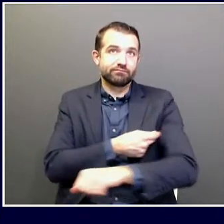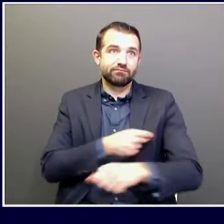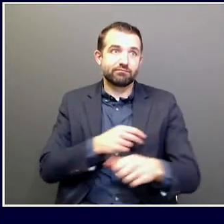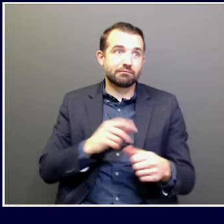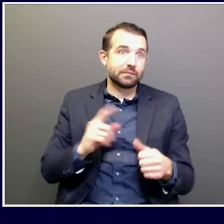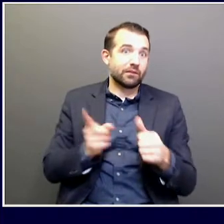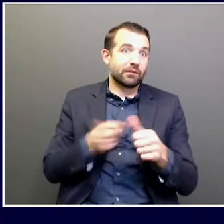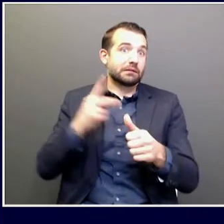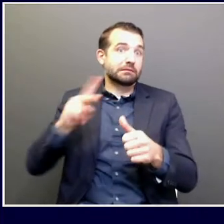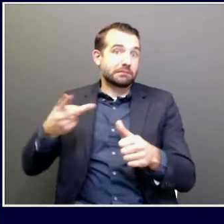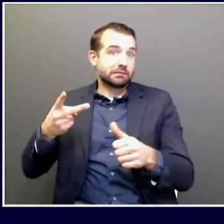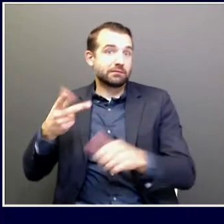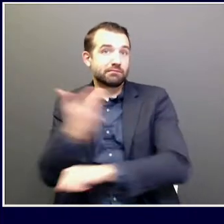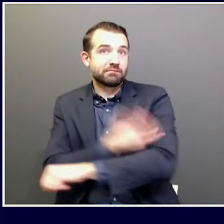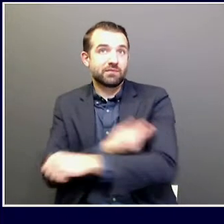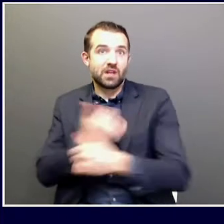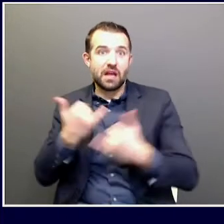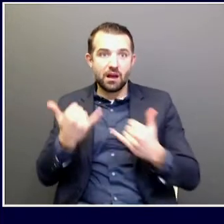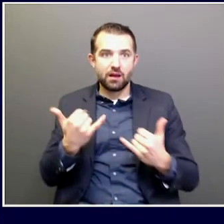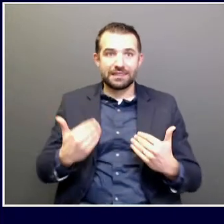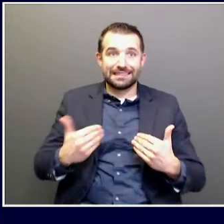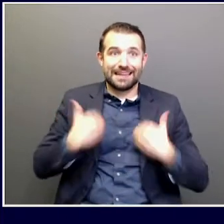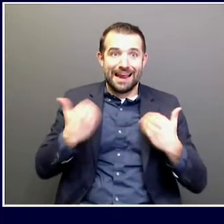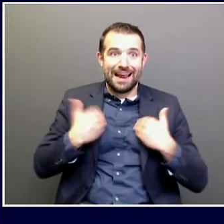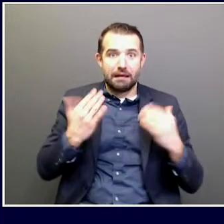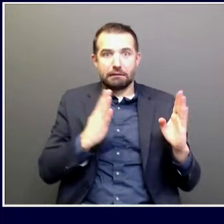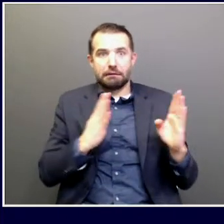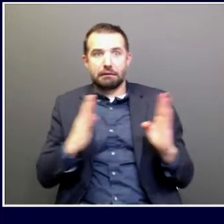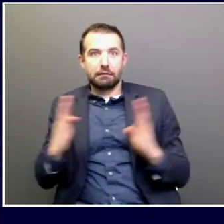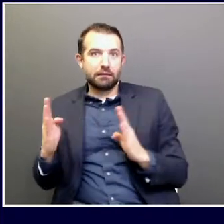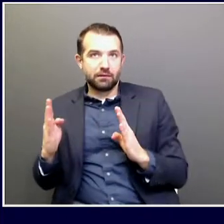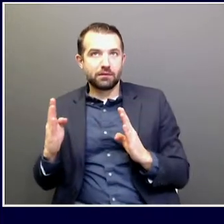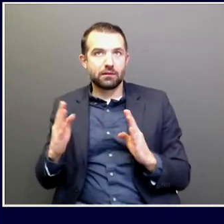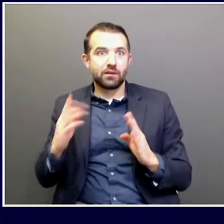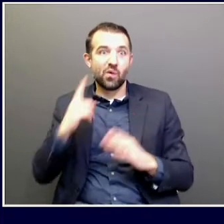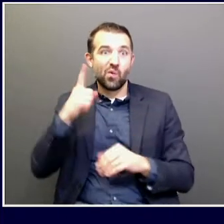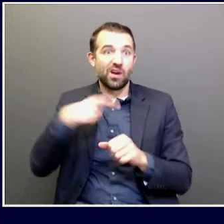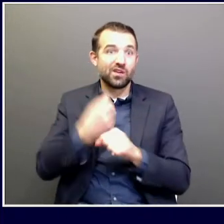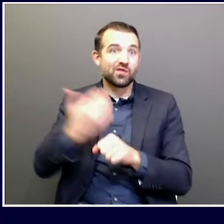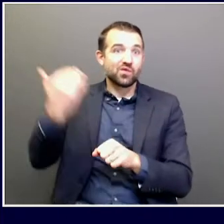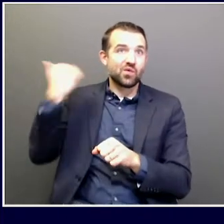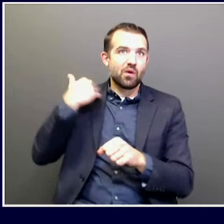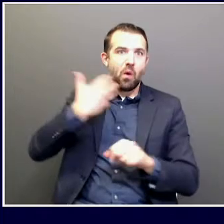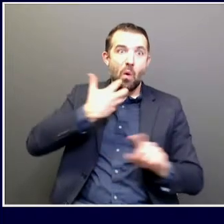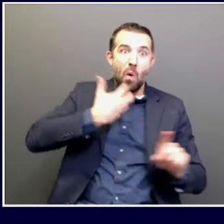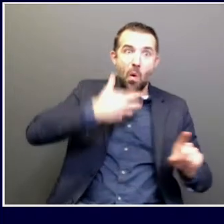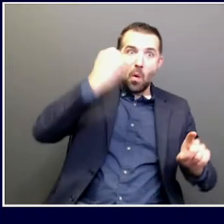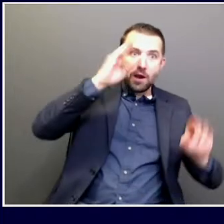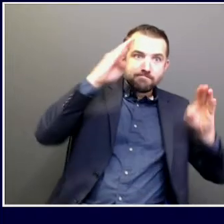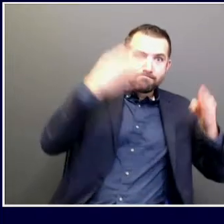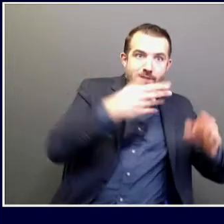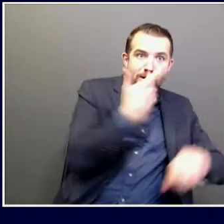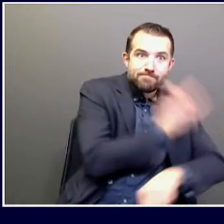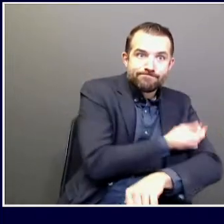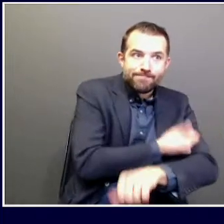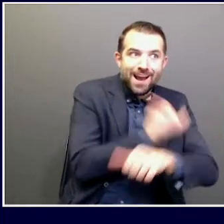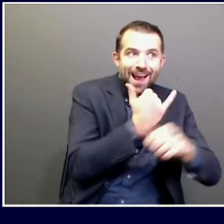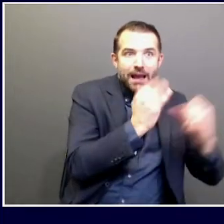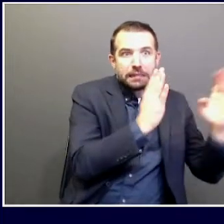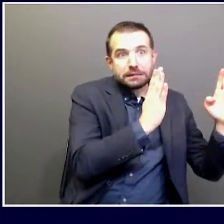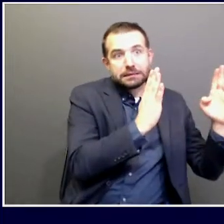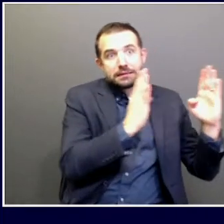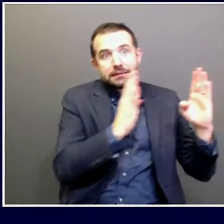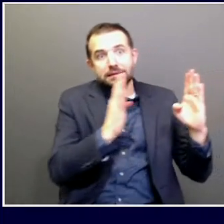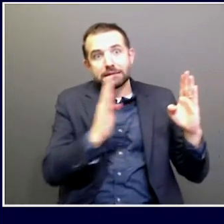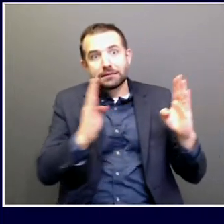half ago before the era of vaccines, when those who were hospitalized tended to be on the older side. Even taking a look at just